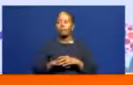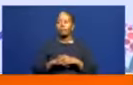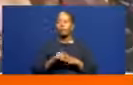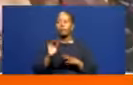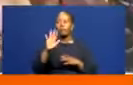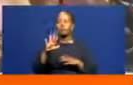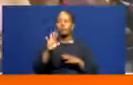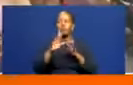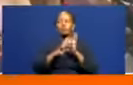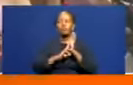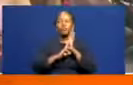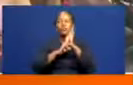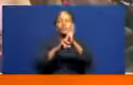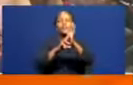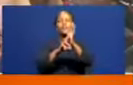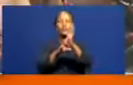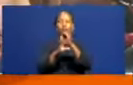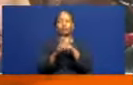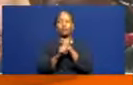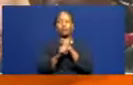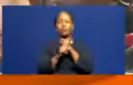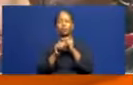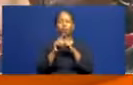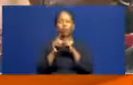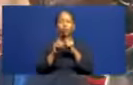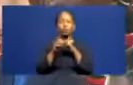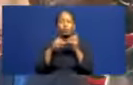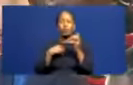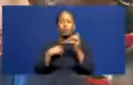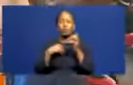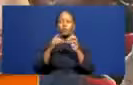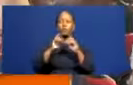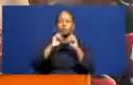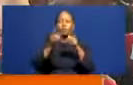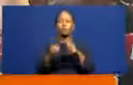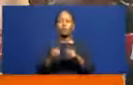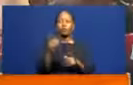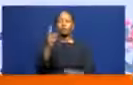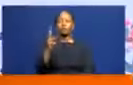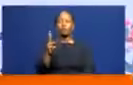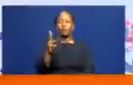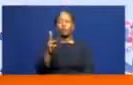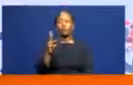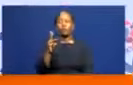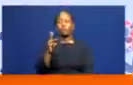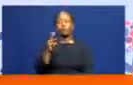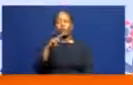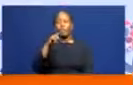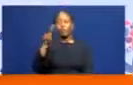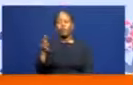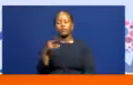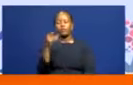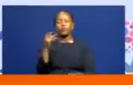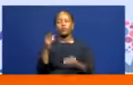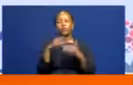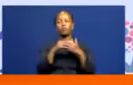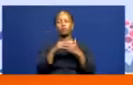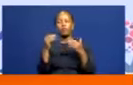Representing her organization, Mena will be receiving $4,000 USD.